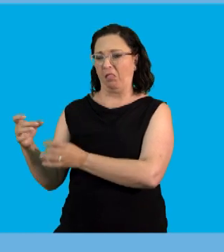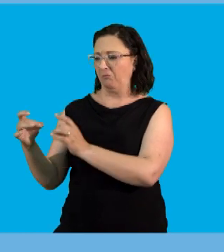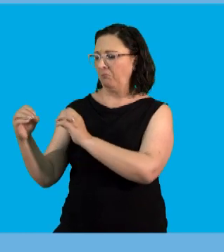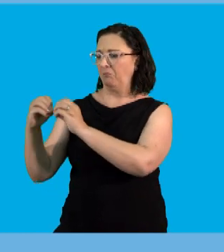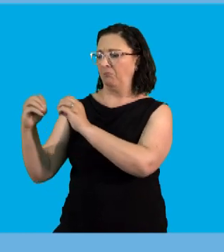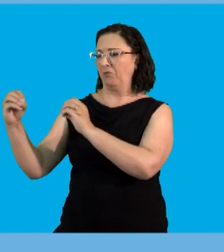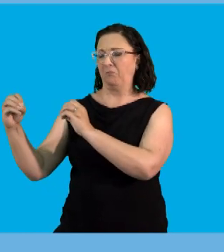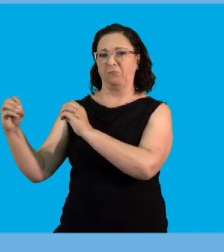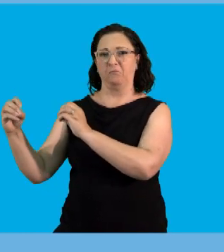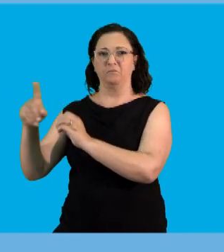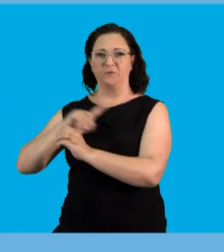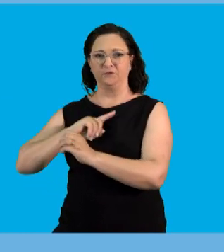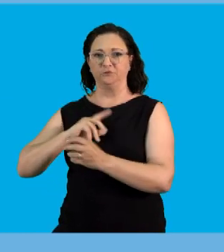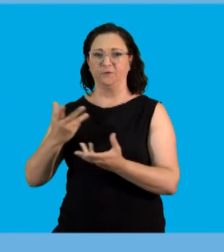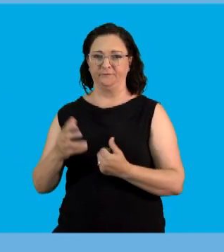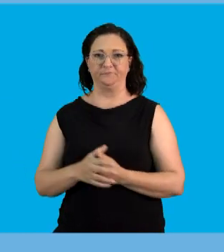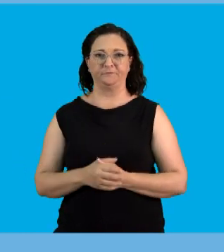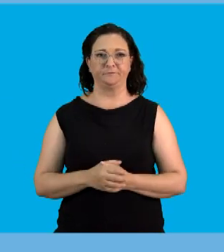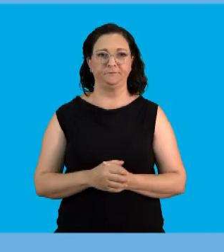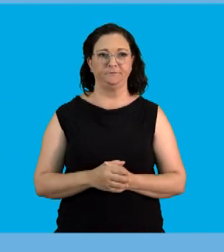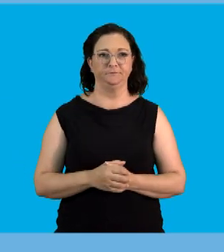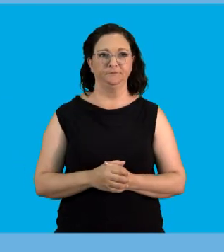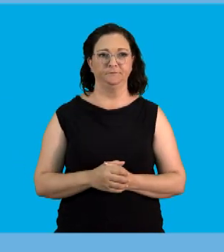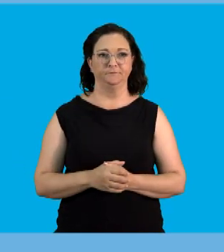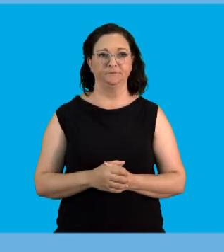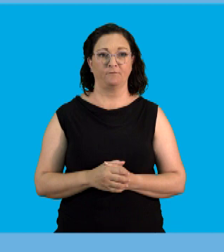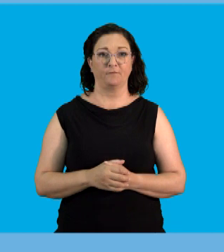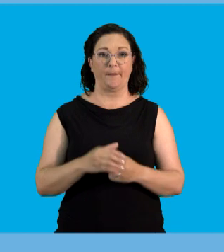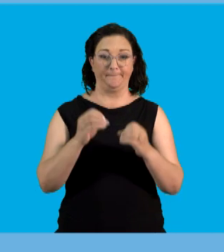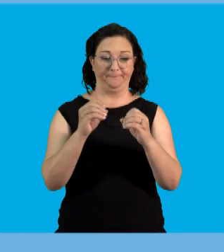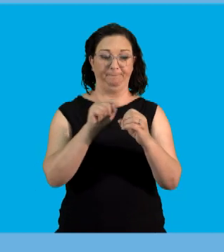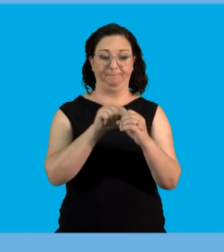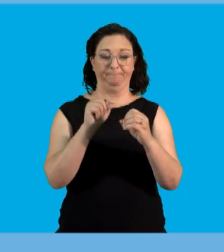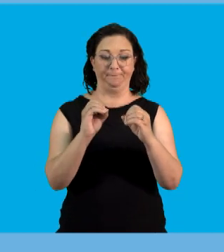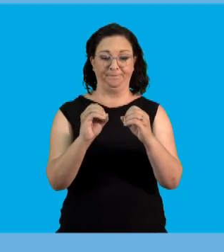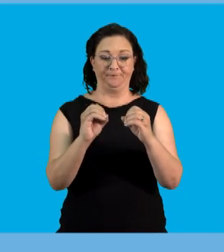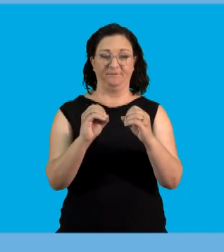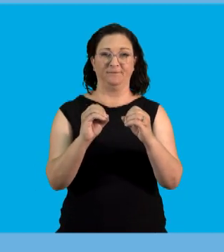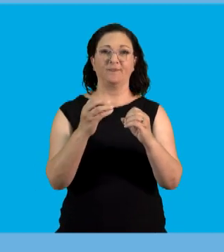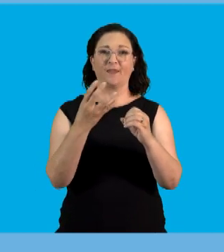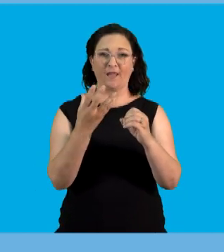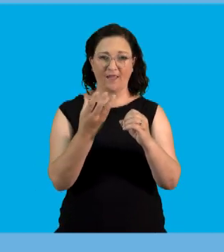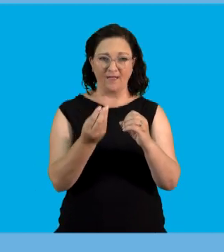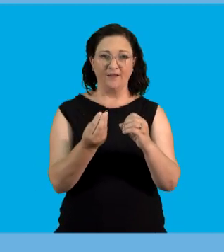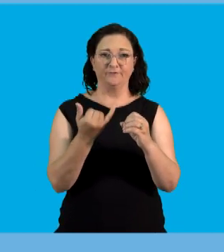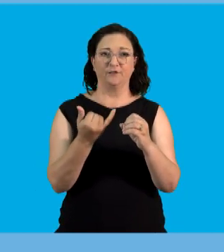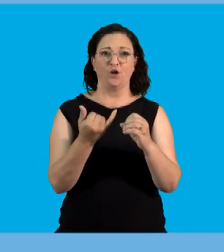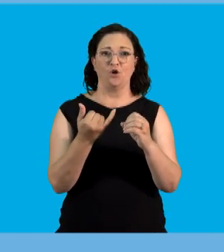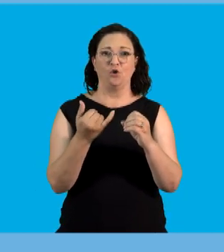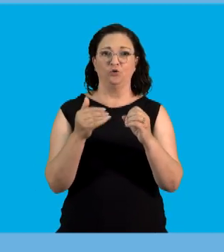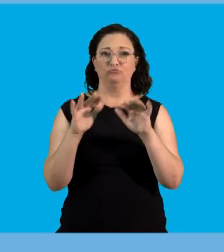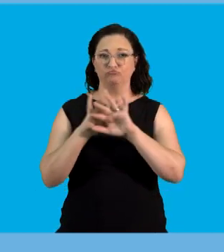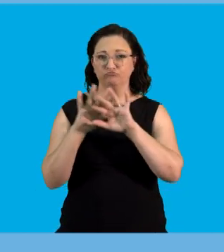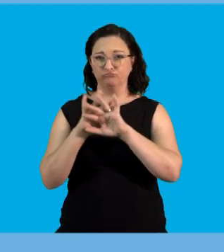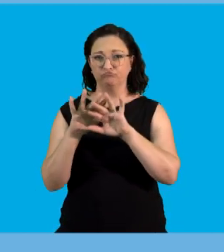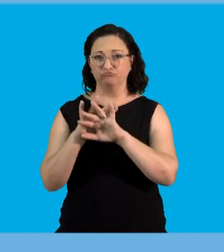small as compared to the liquid and the solid. So now, we are saying that particles in a gas have a small amount of intermolecular